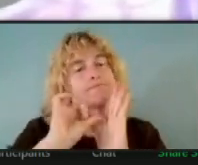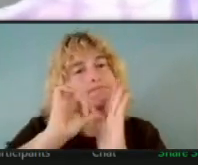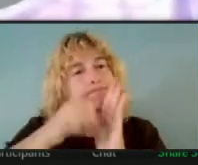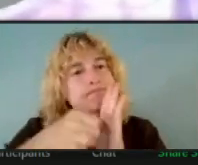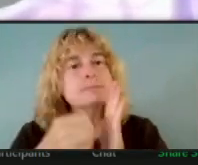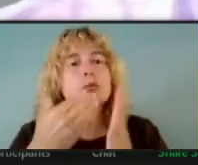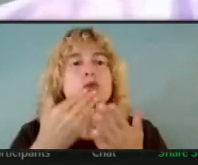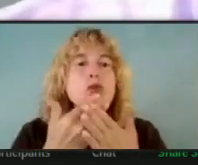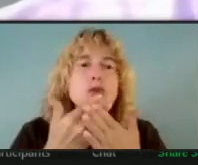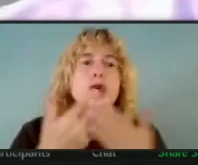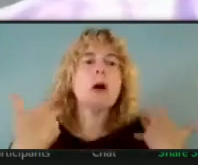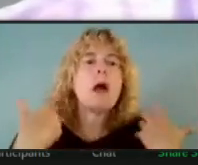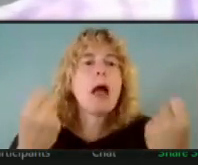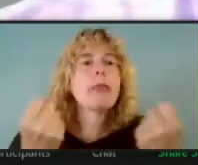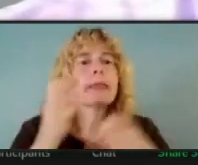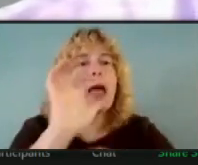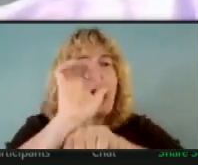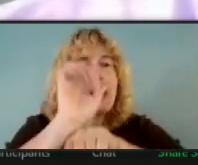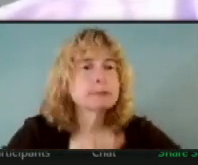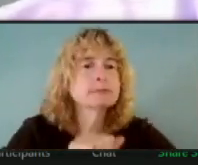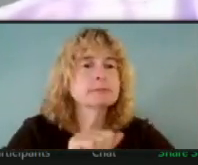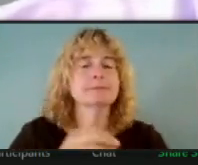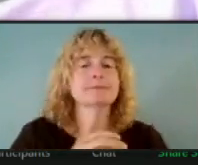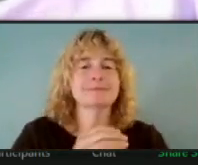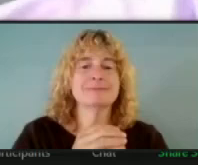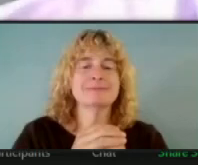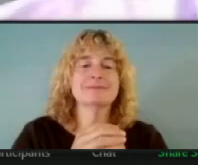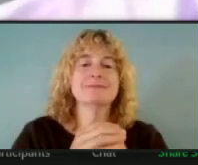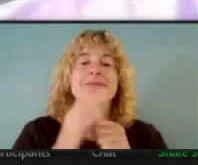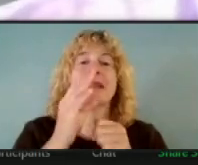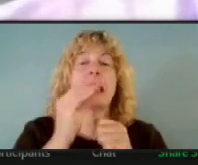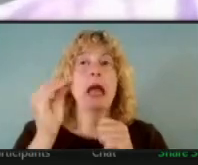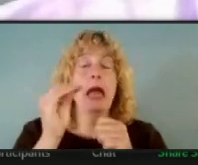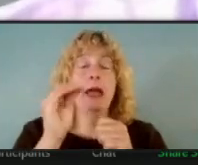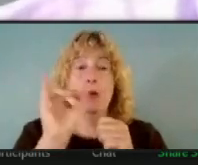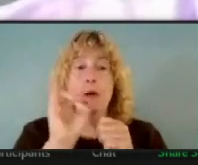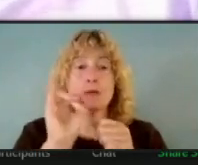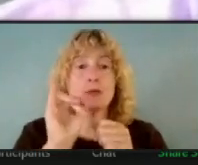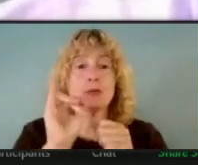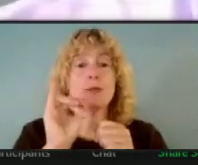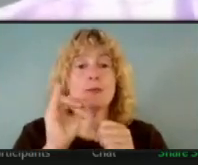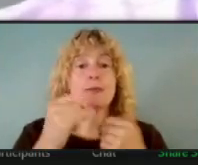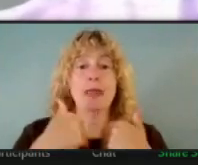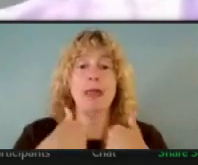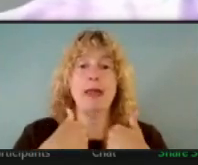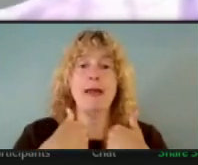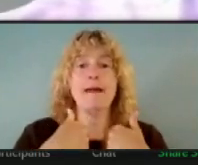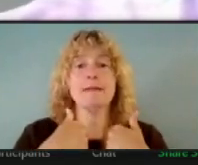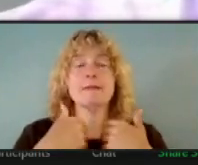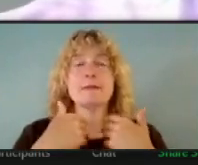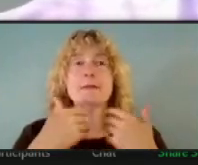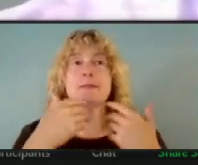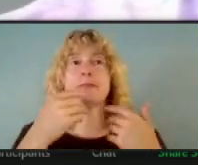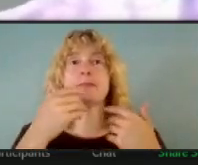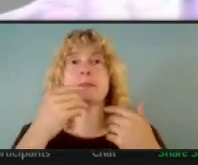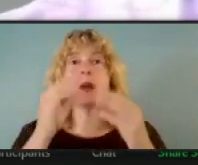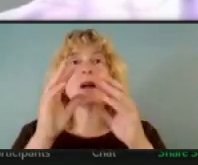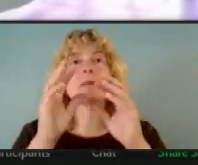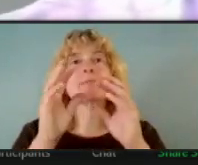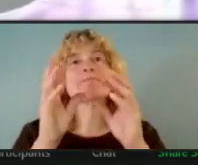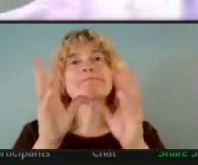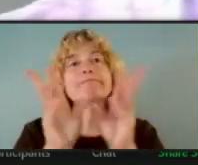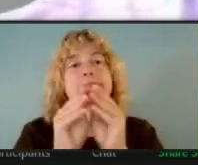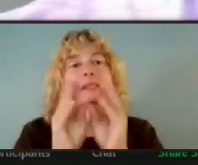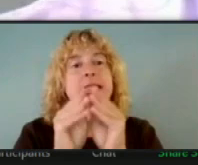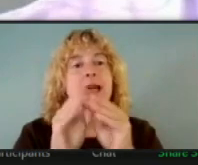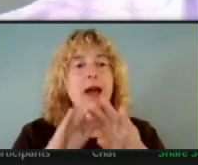habits. On top of that, there's a more or less a virtual meeting on our Facebook